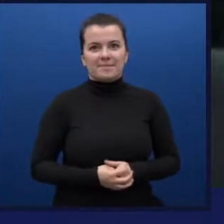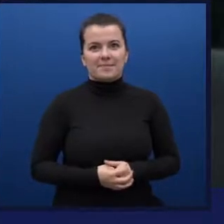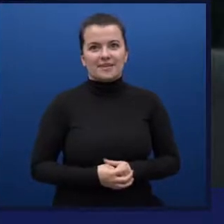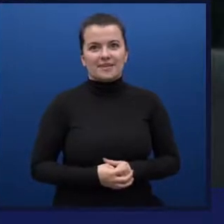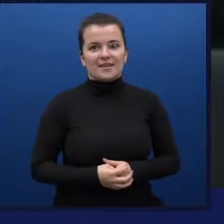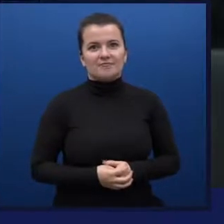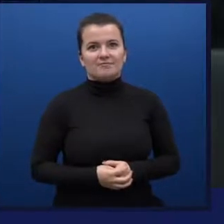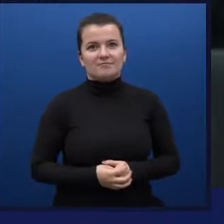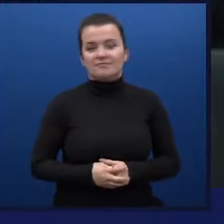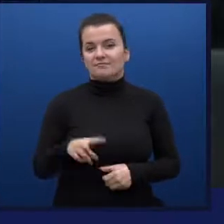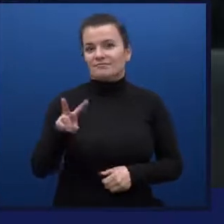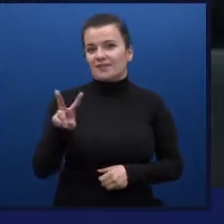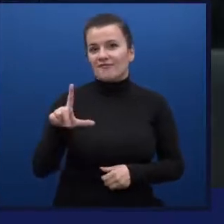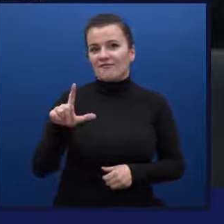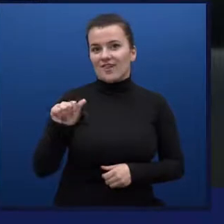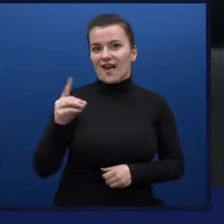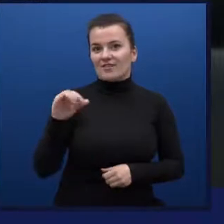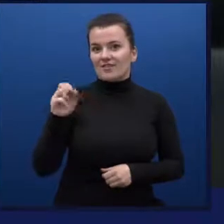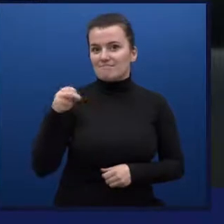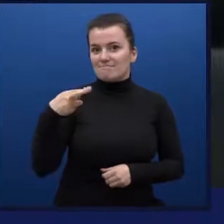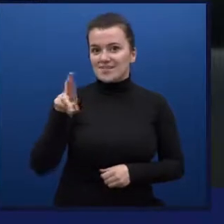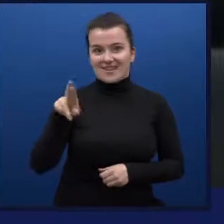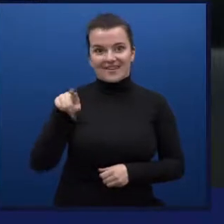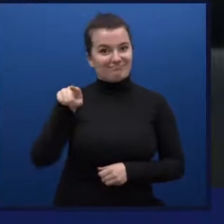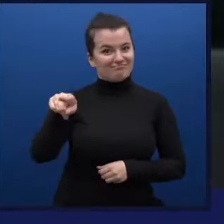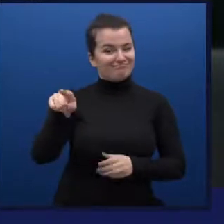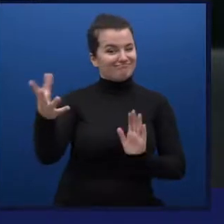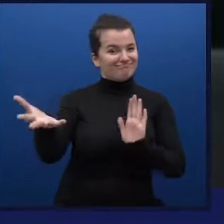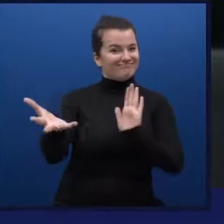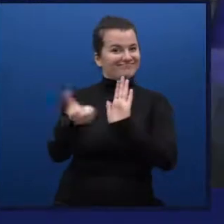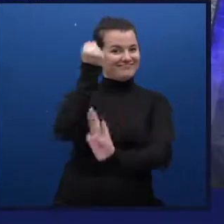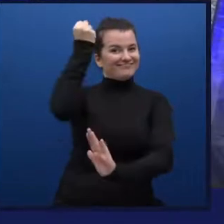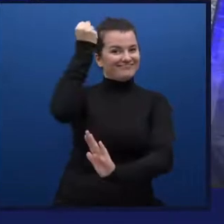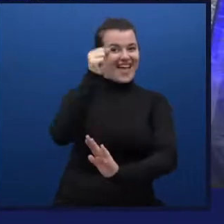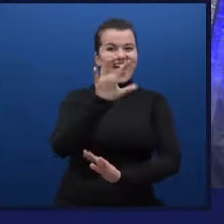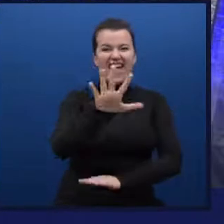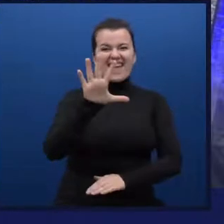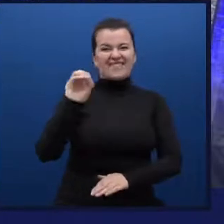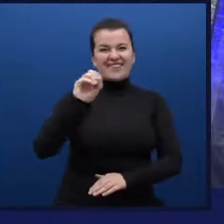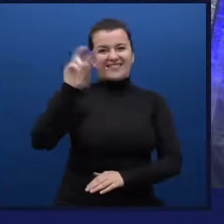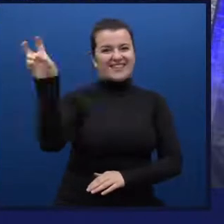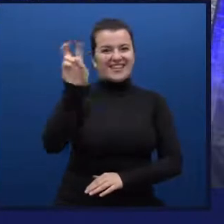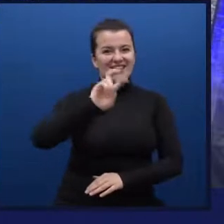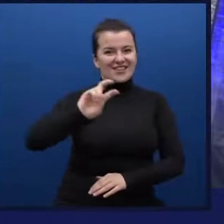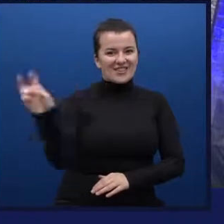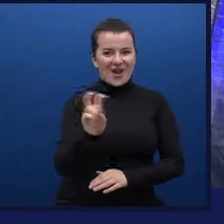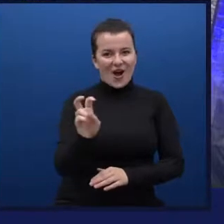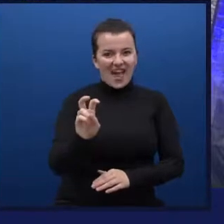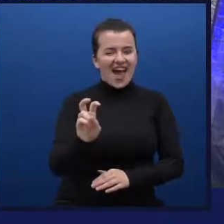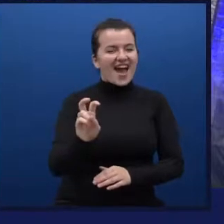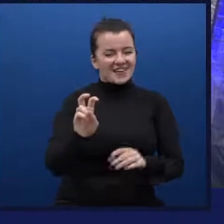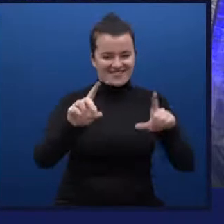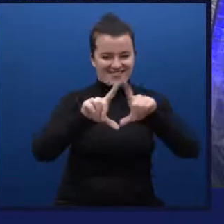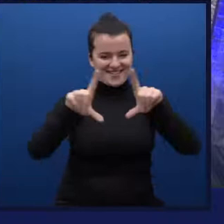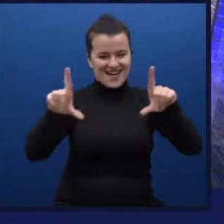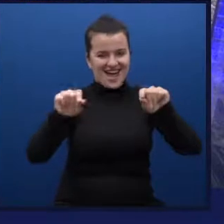Vladimir, you're the lucky person today. You won the $50 Amazon gift card. We're making sure that you get